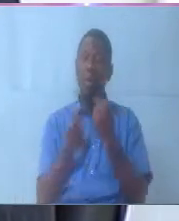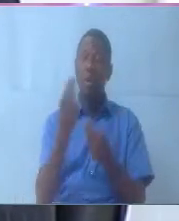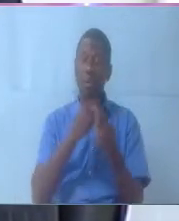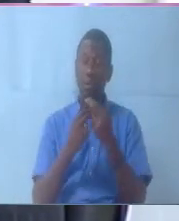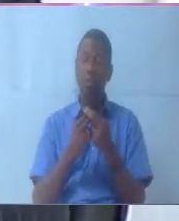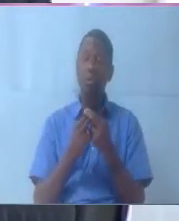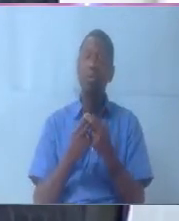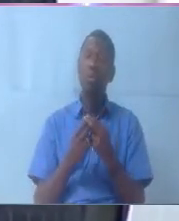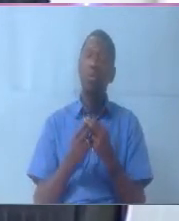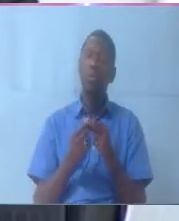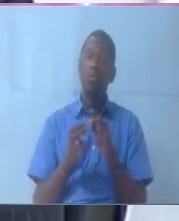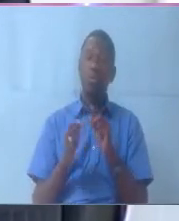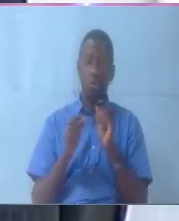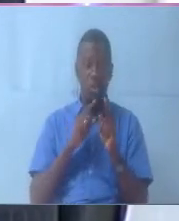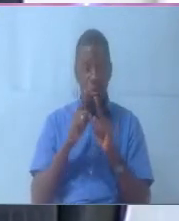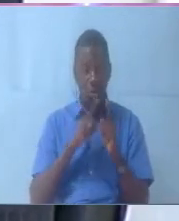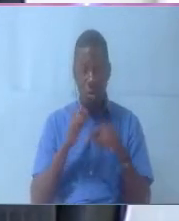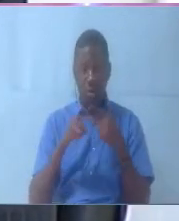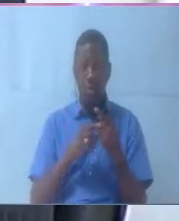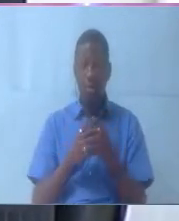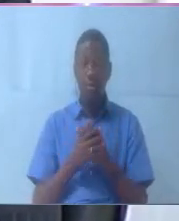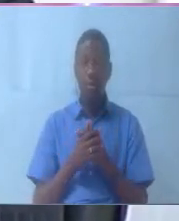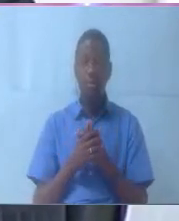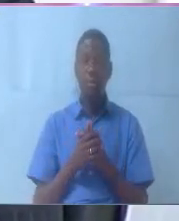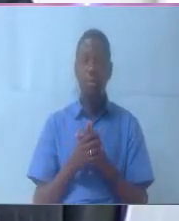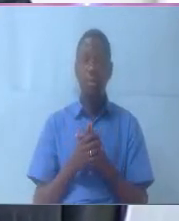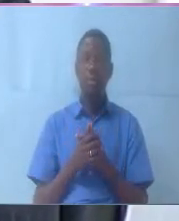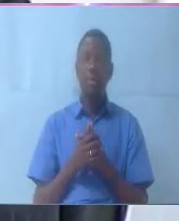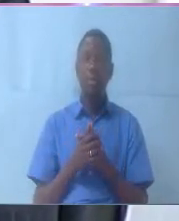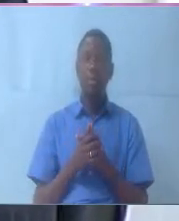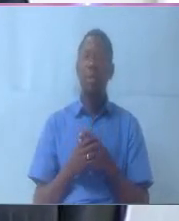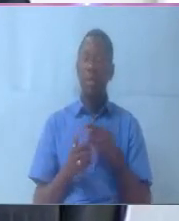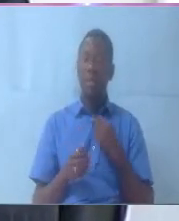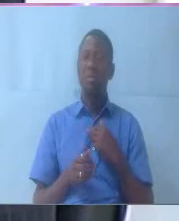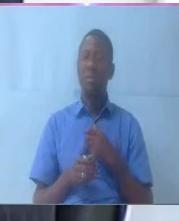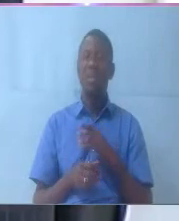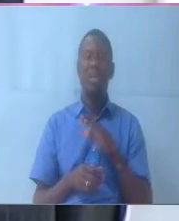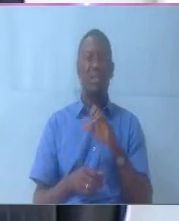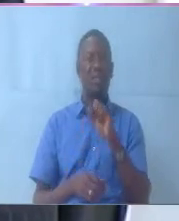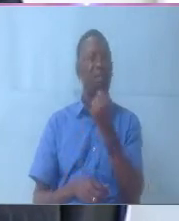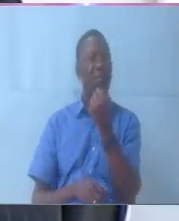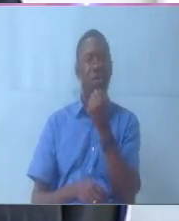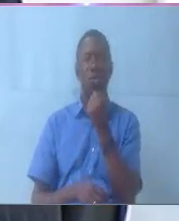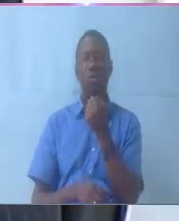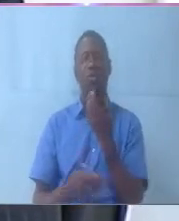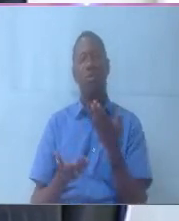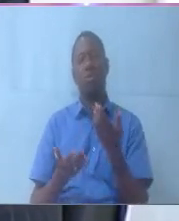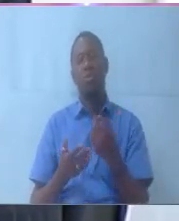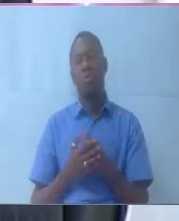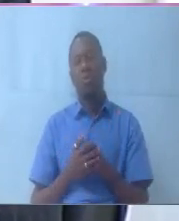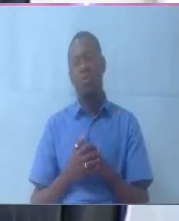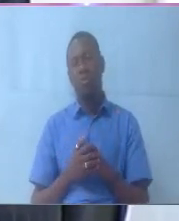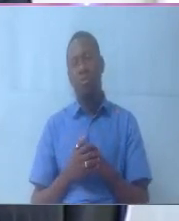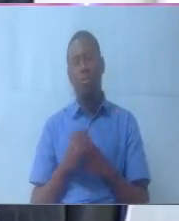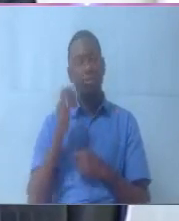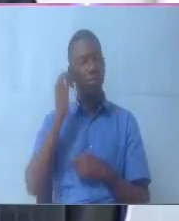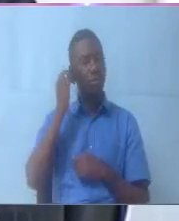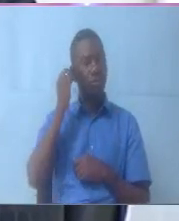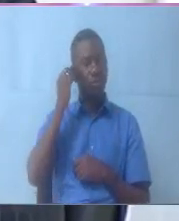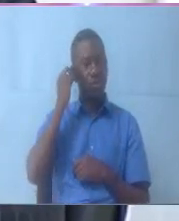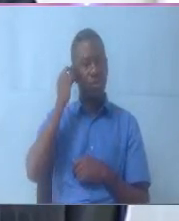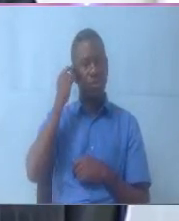stuck to his position. I beg your pardon? He stuck. Amunta lolato alolota